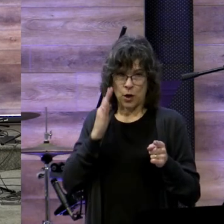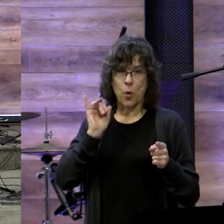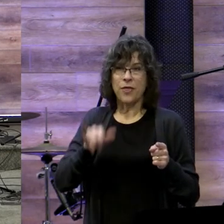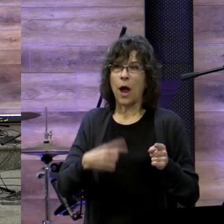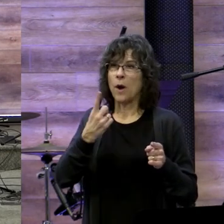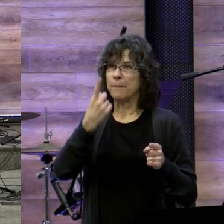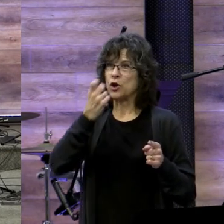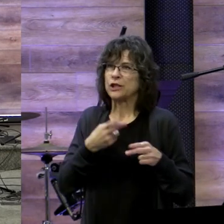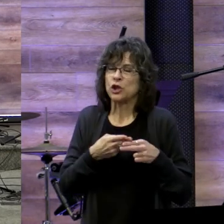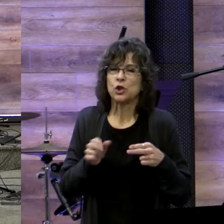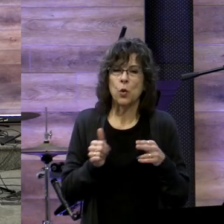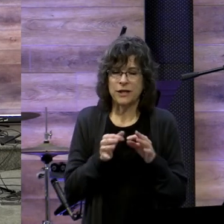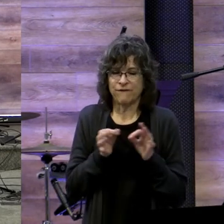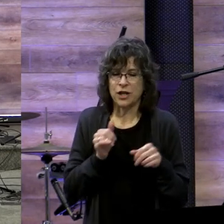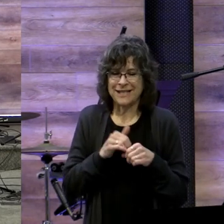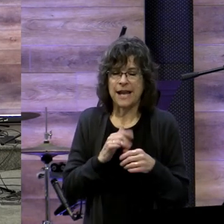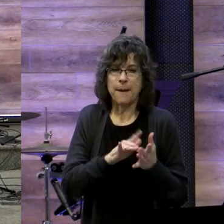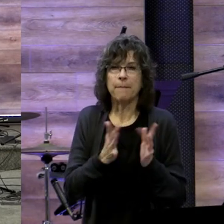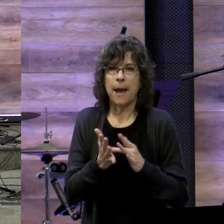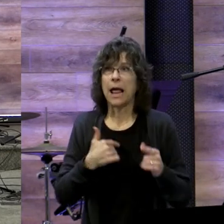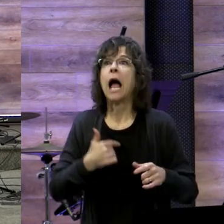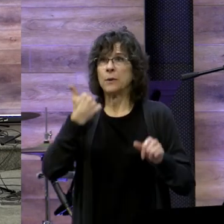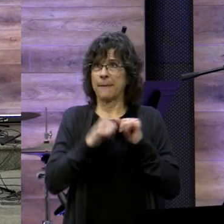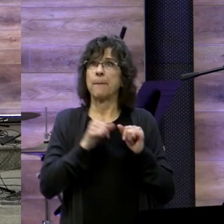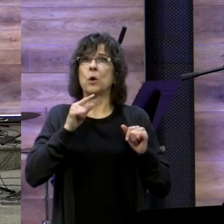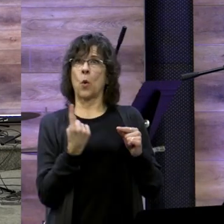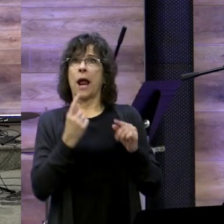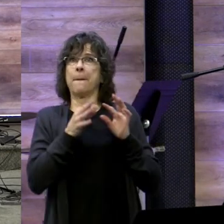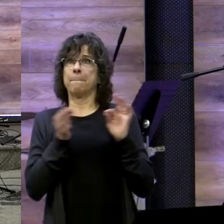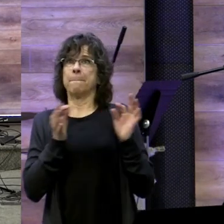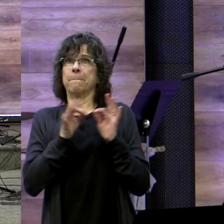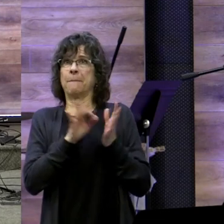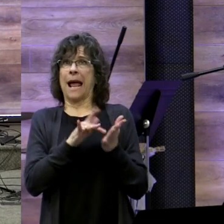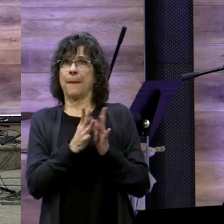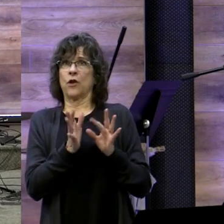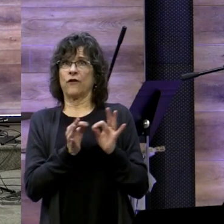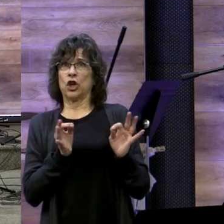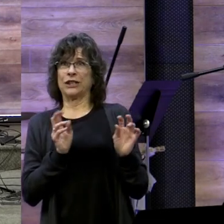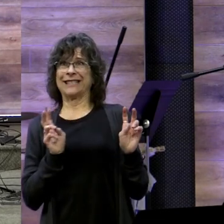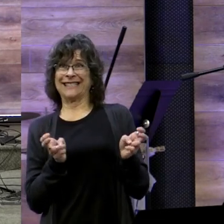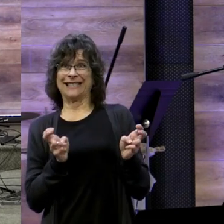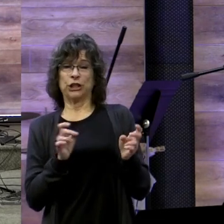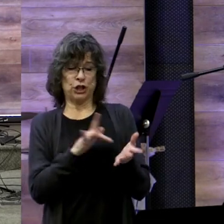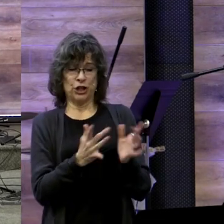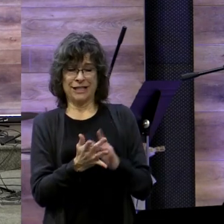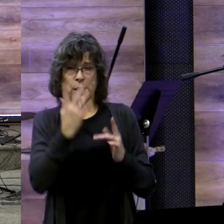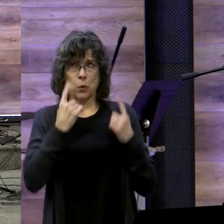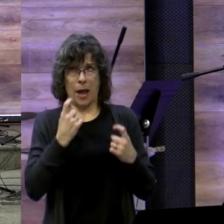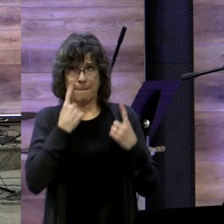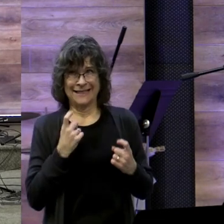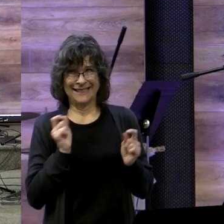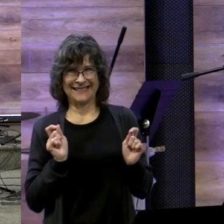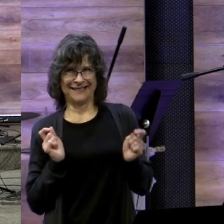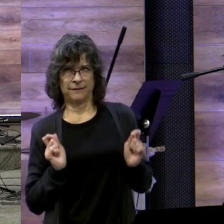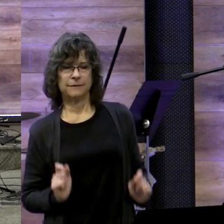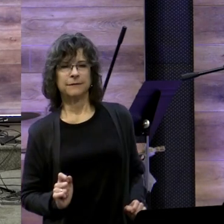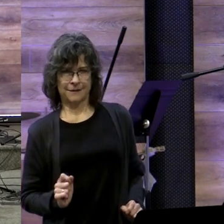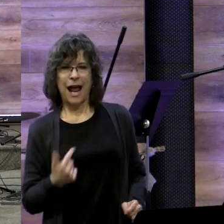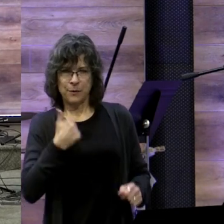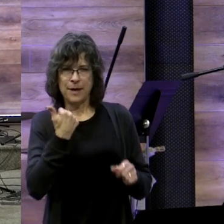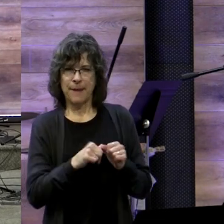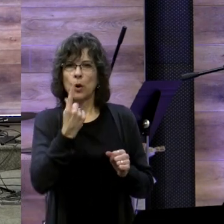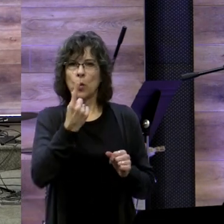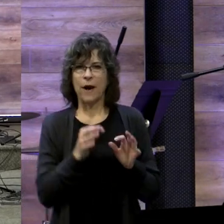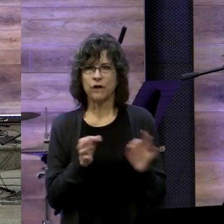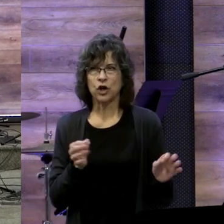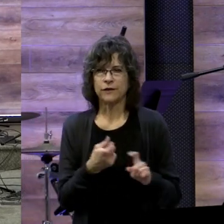it's the shortest one in the Bible. They're like, Jesus wept. Nailed it. Got it. Jesus